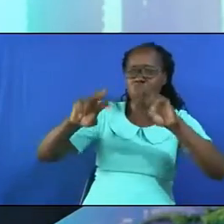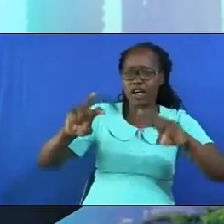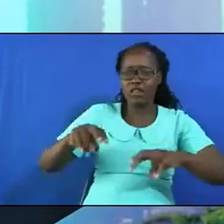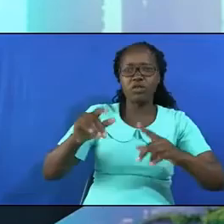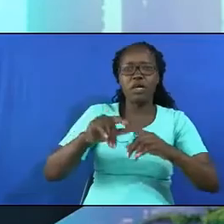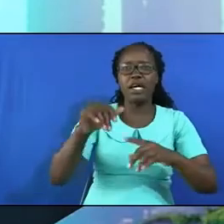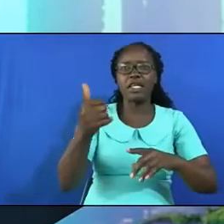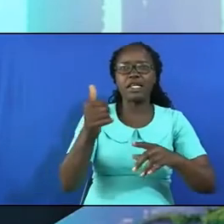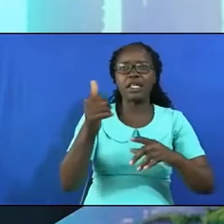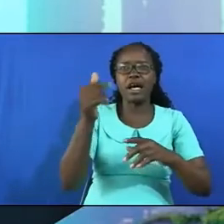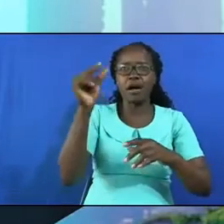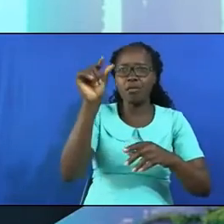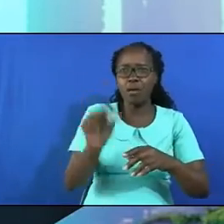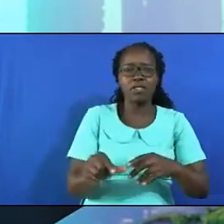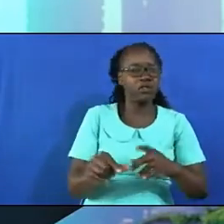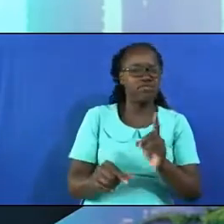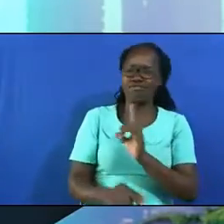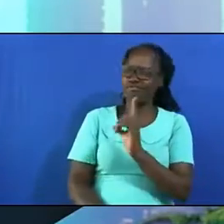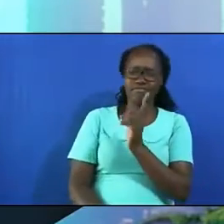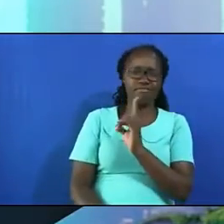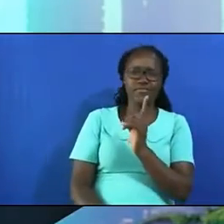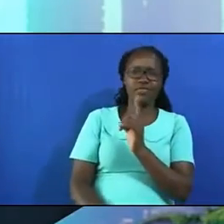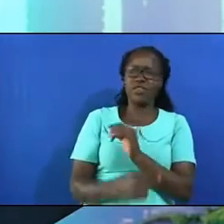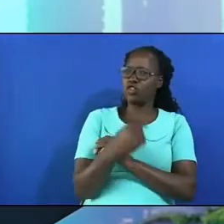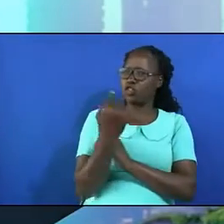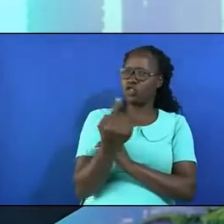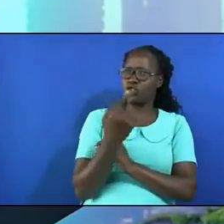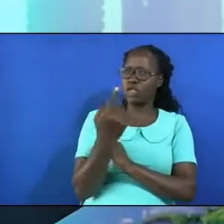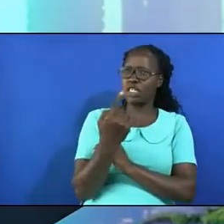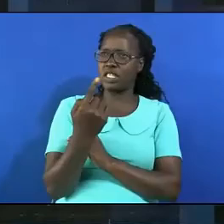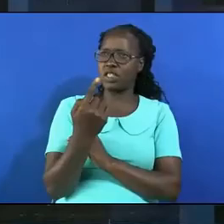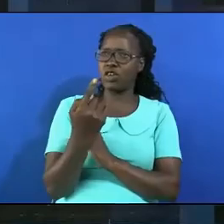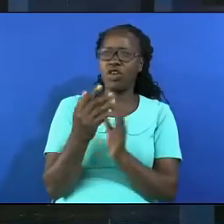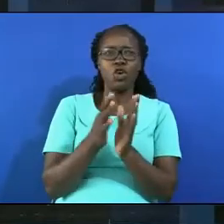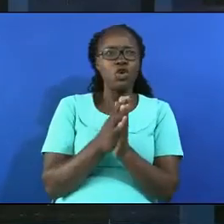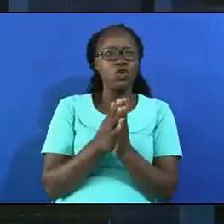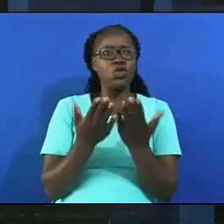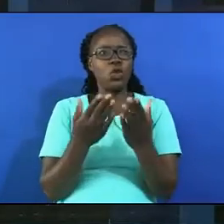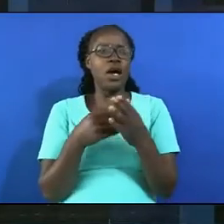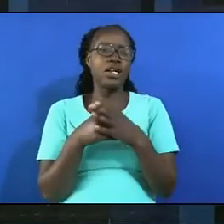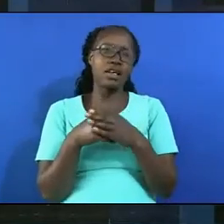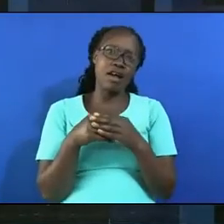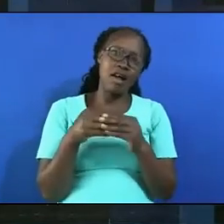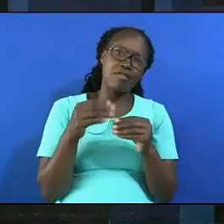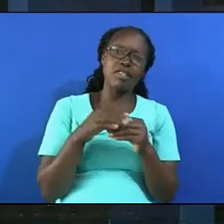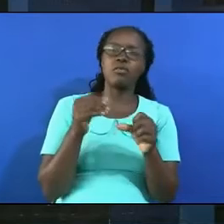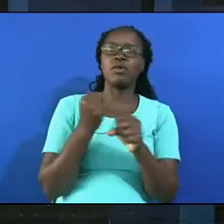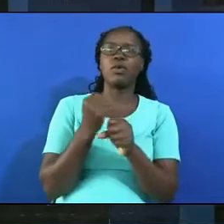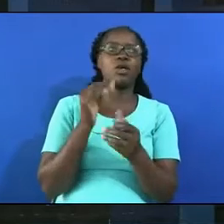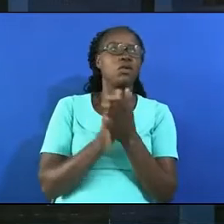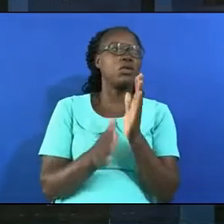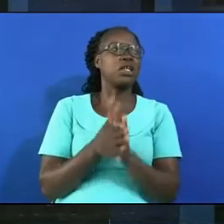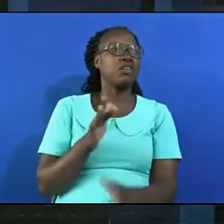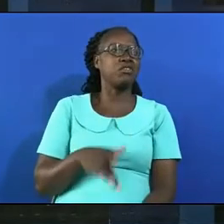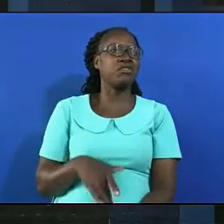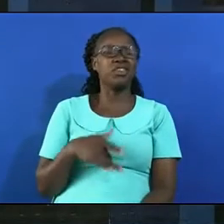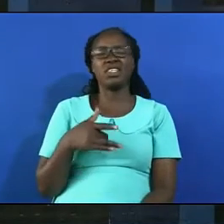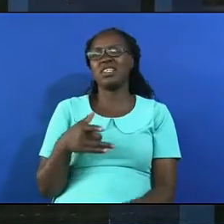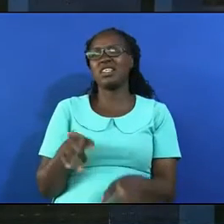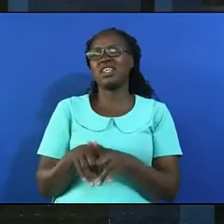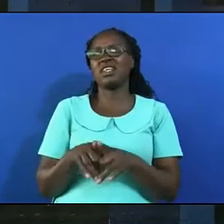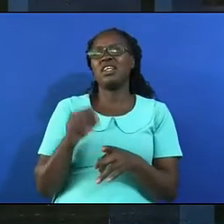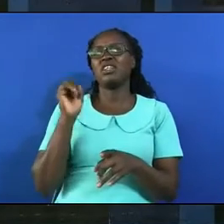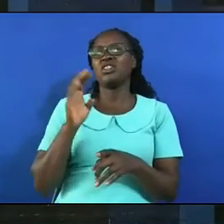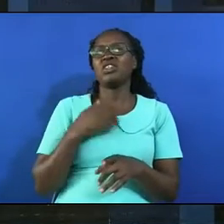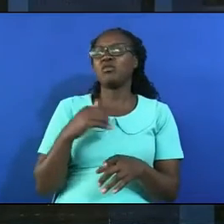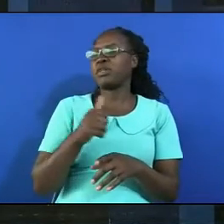person. You are single, you are operating comfortably without feeling like there should